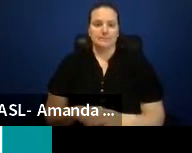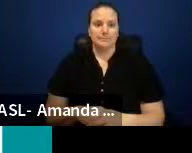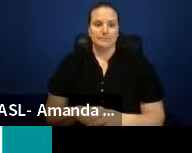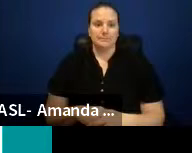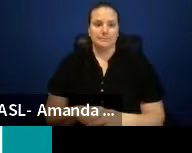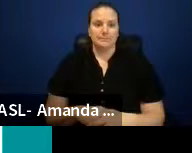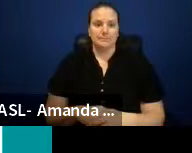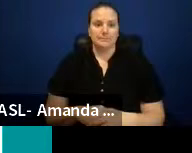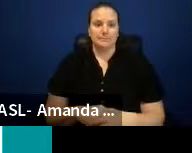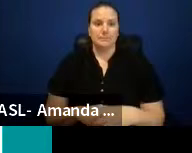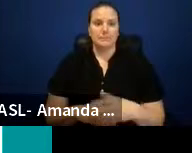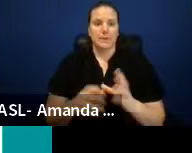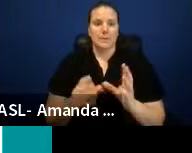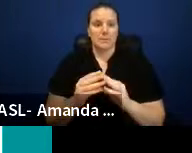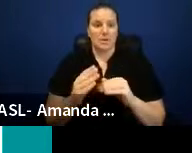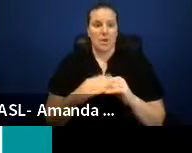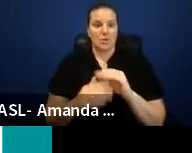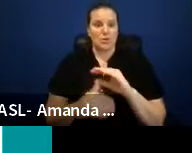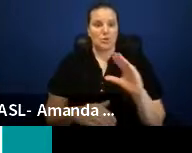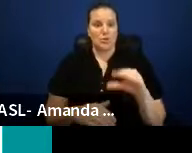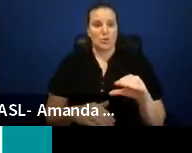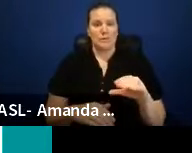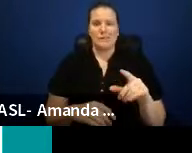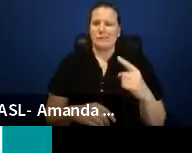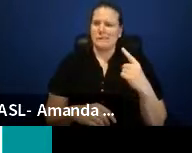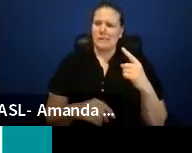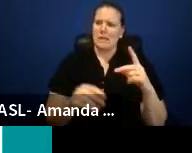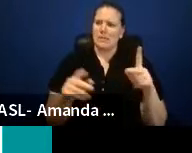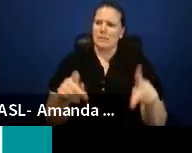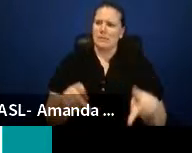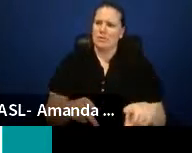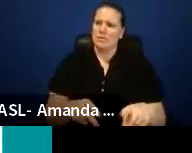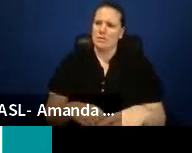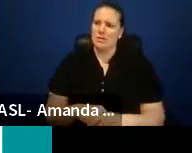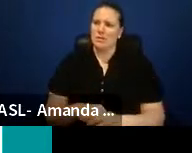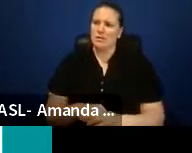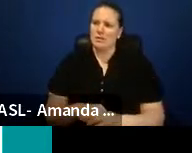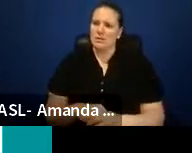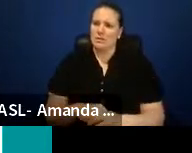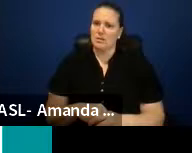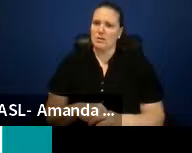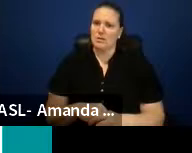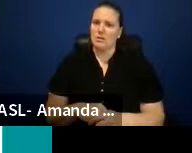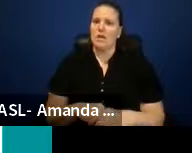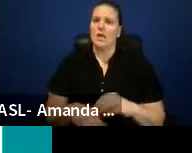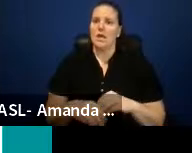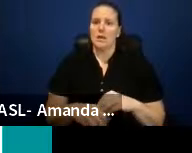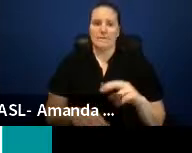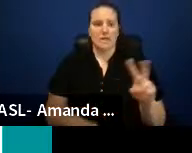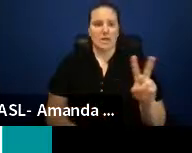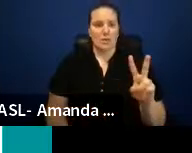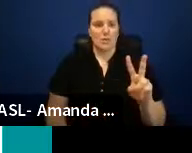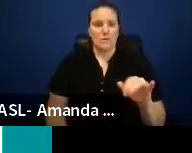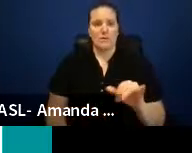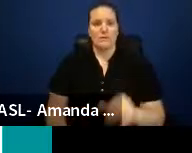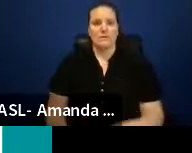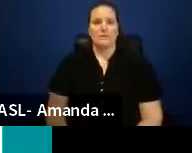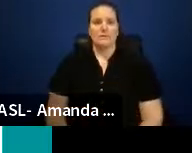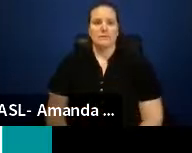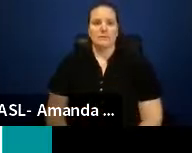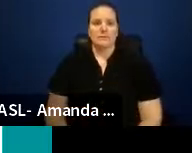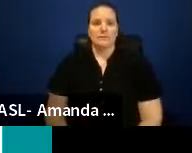this all on Zoom? But I think they're in person, I think they're in person here. Oh. In Vancouver. In this